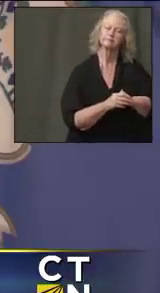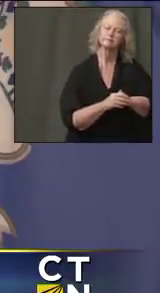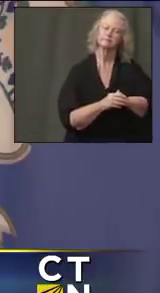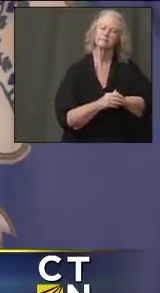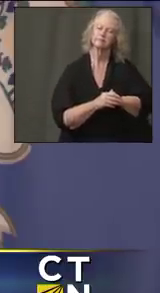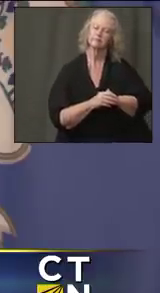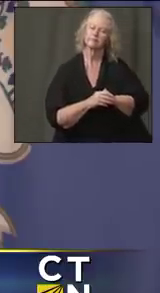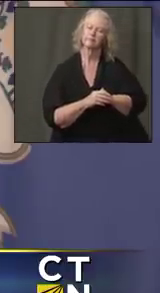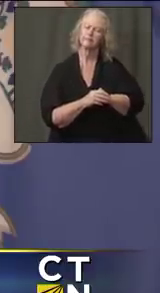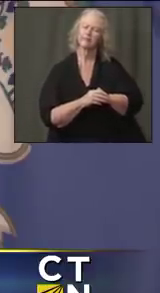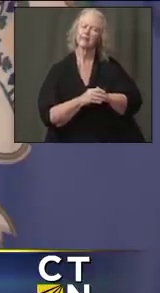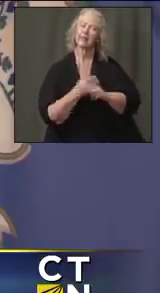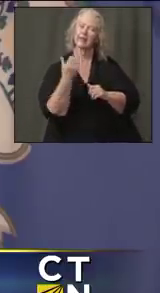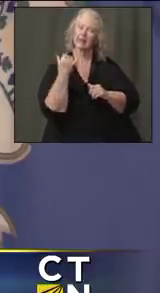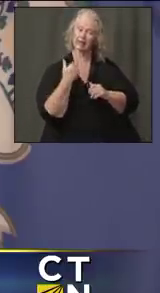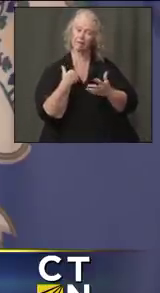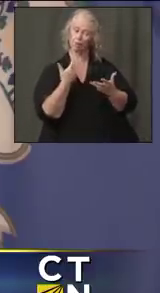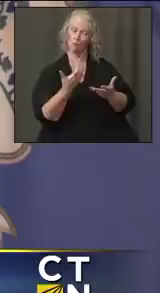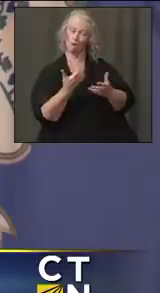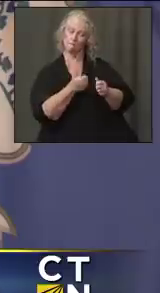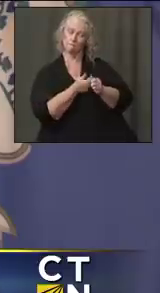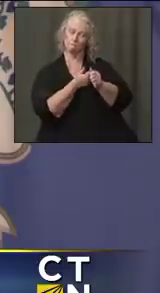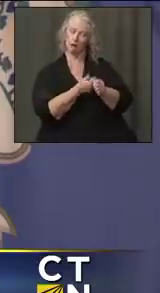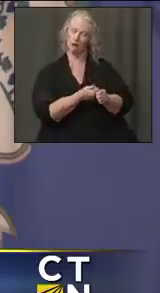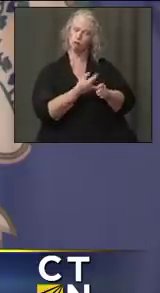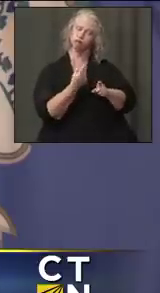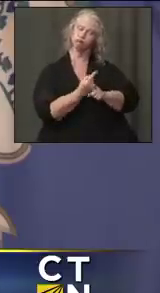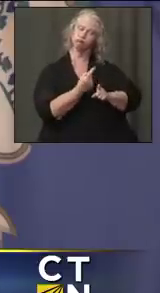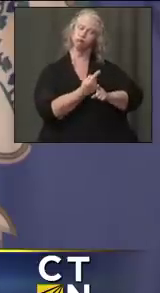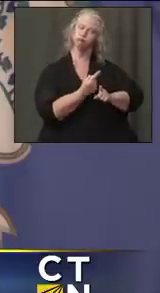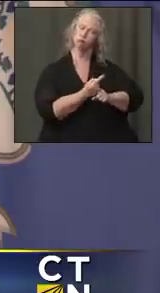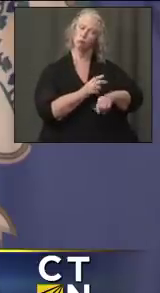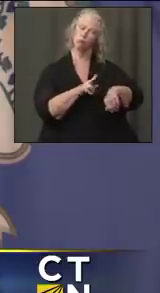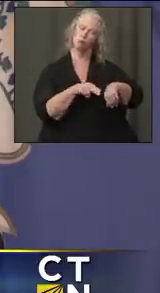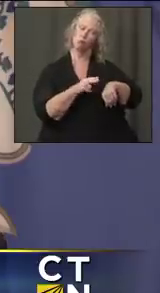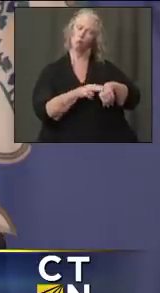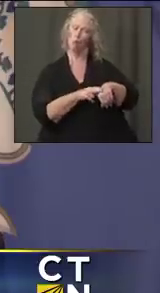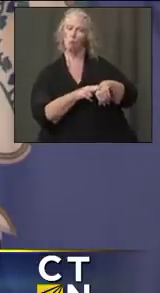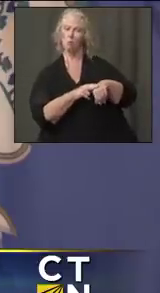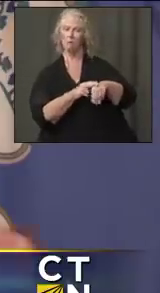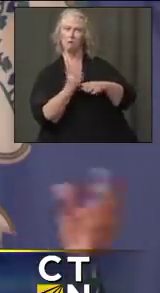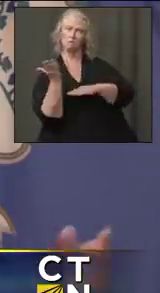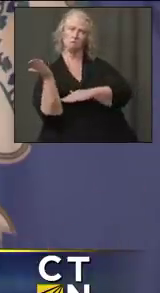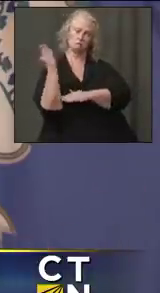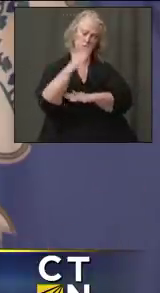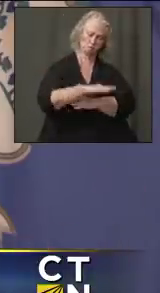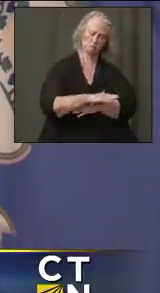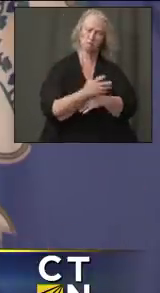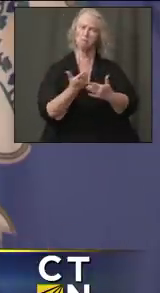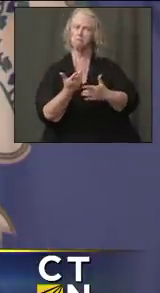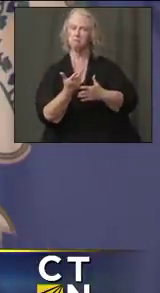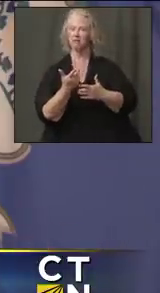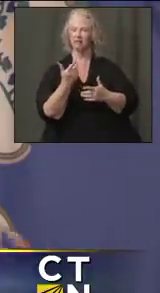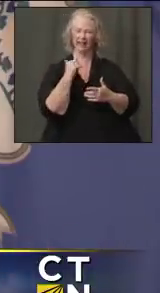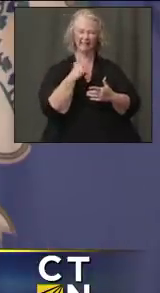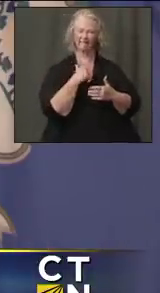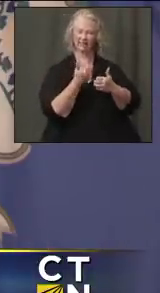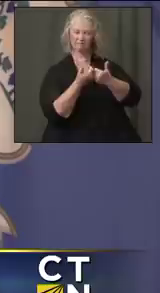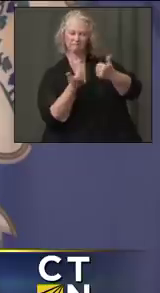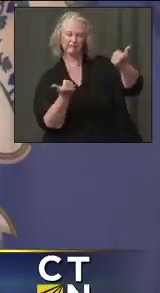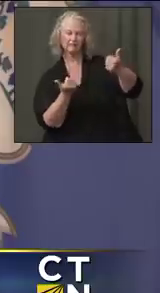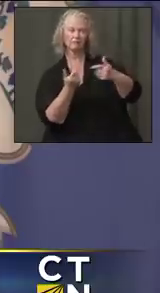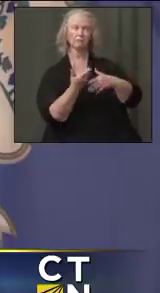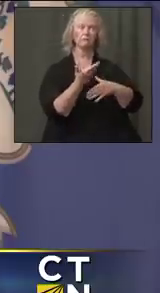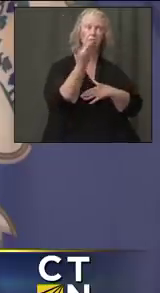is if we're going to work within the normal school day as best as possible, because we thought about having mornings and afternoon sessions or Tuesdays